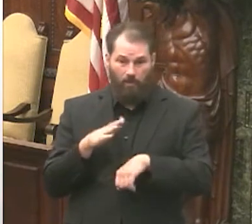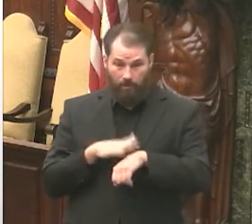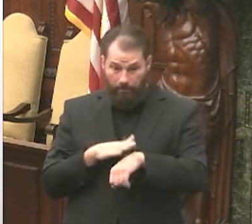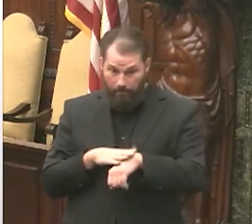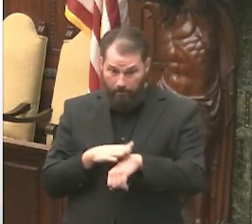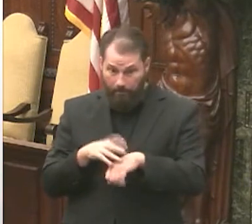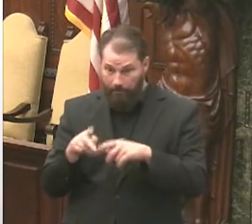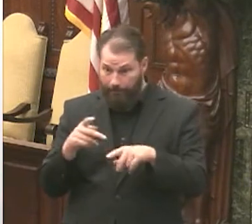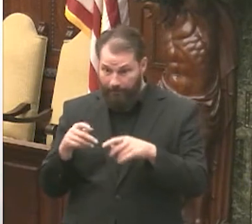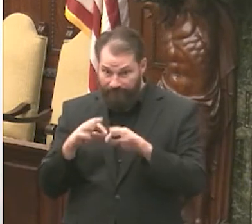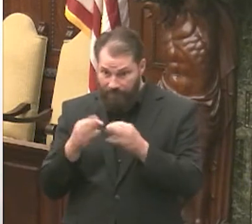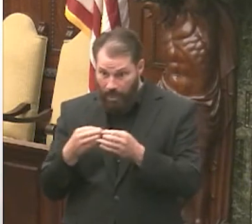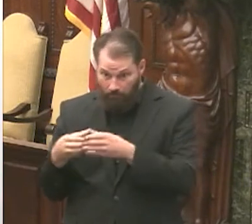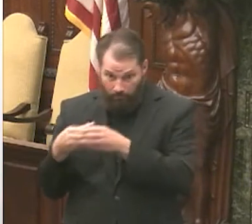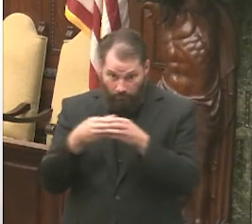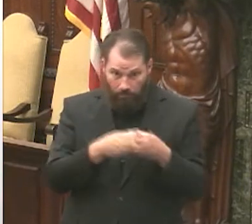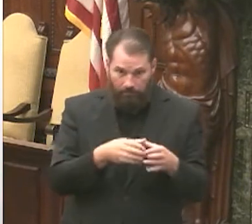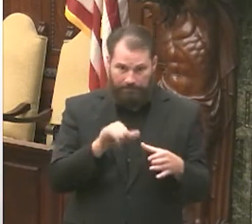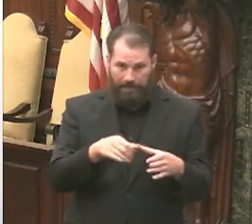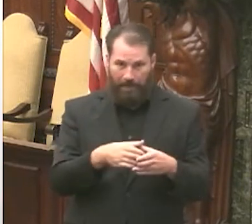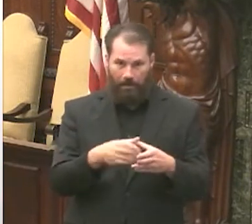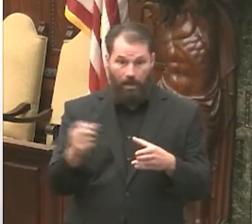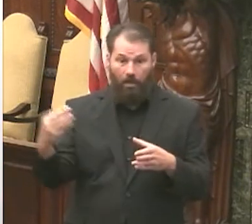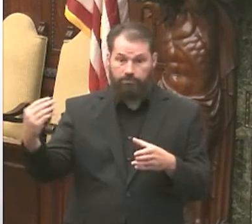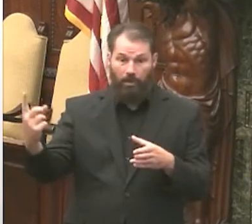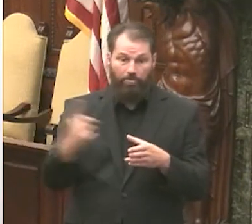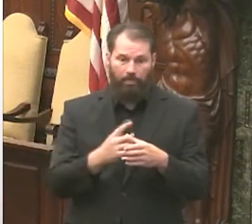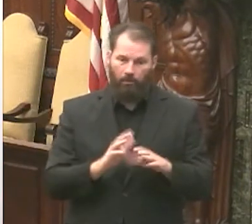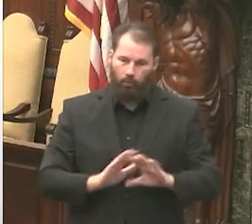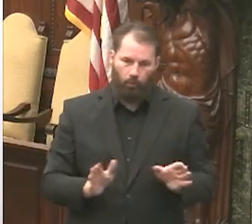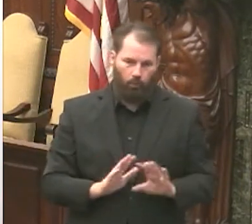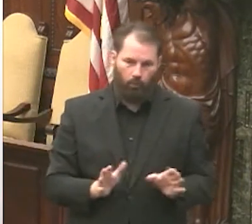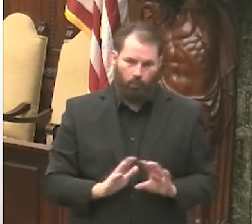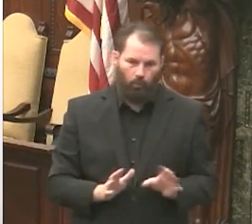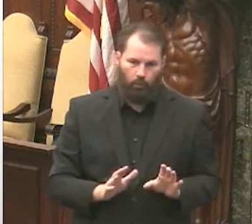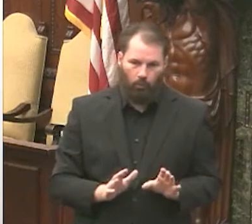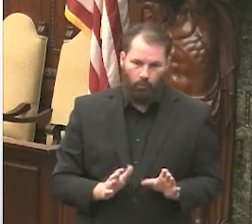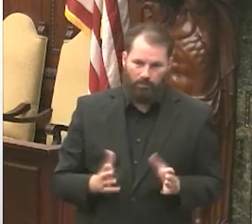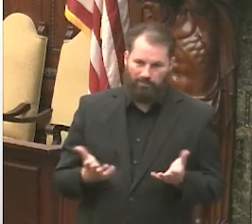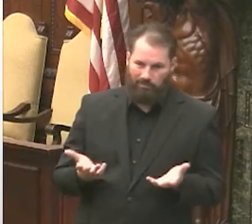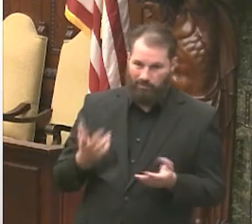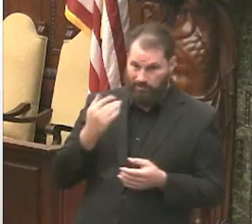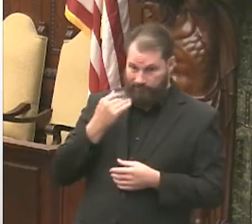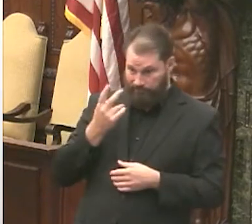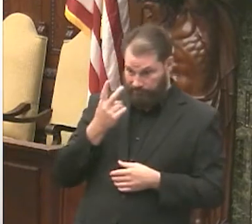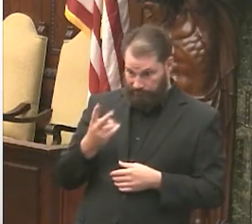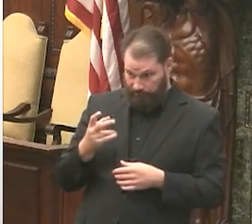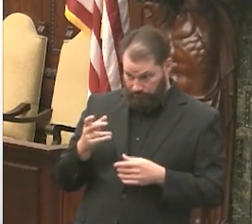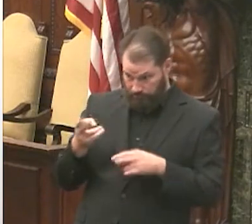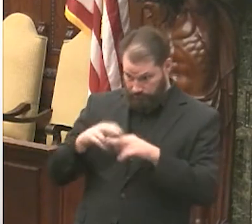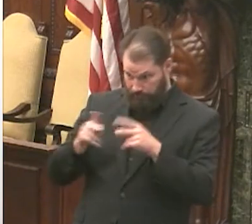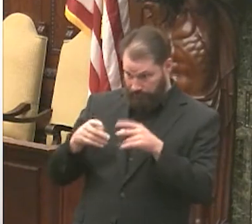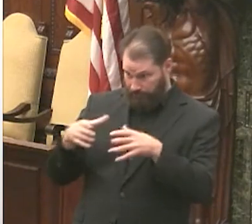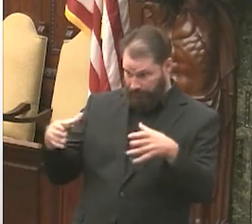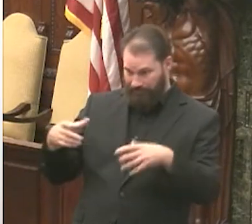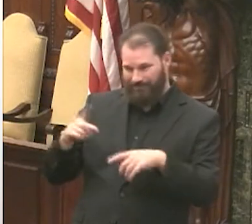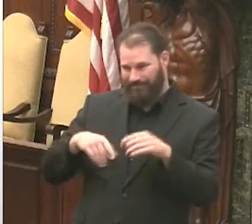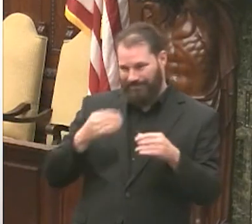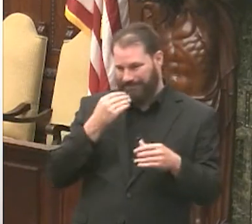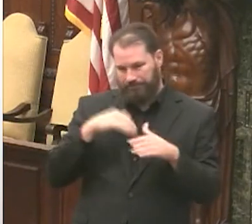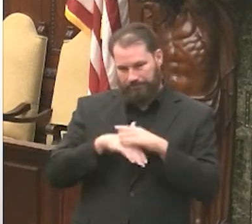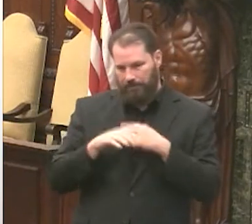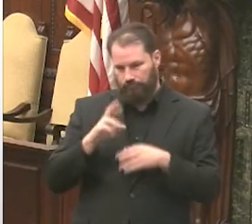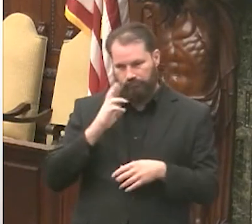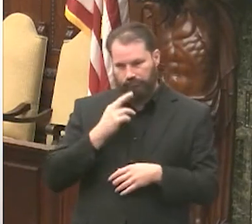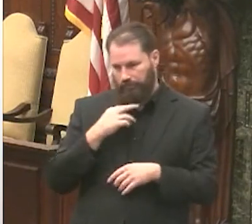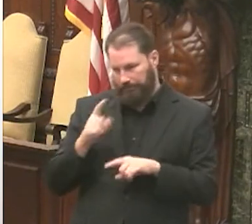household of 5 or more people, you're not going to be able to eat out inside. And my second question is about the limit of